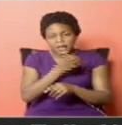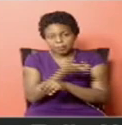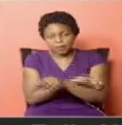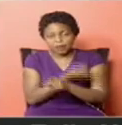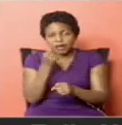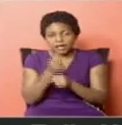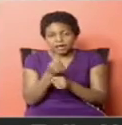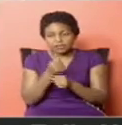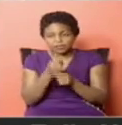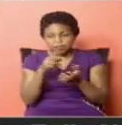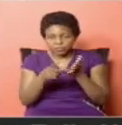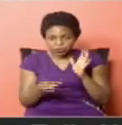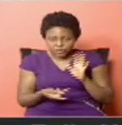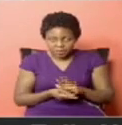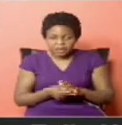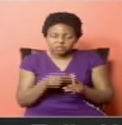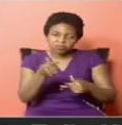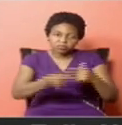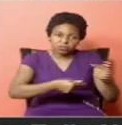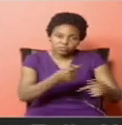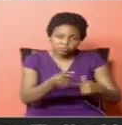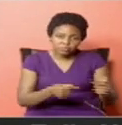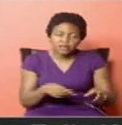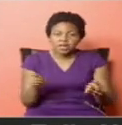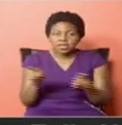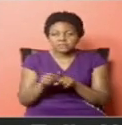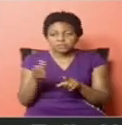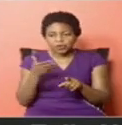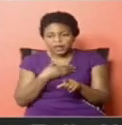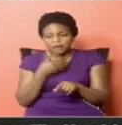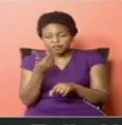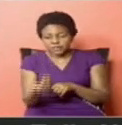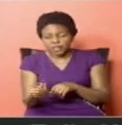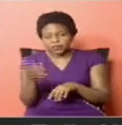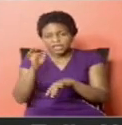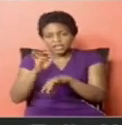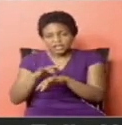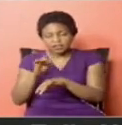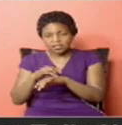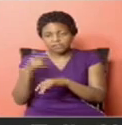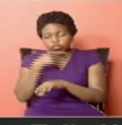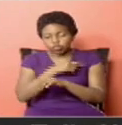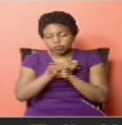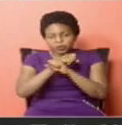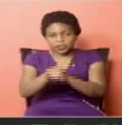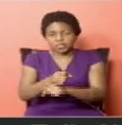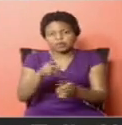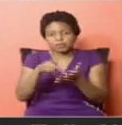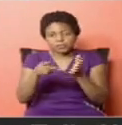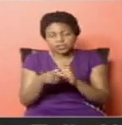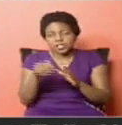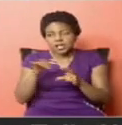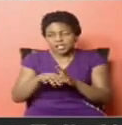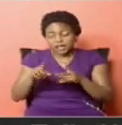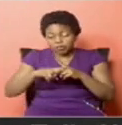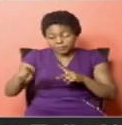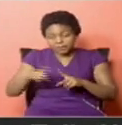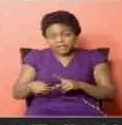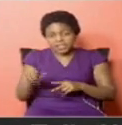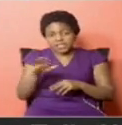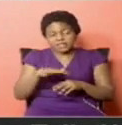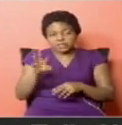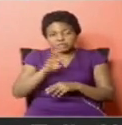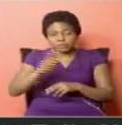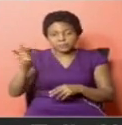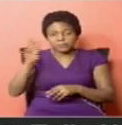targeting 1,500 girls. This is ongoing. We also have Child Sensitive Social Protection Project in the refugee hosting areas in the